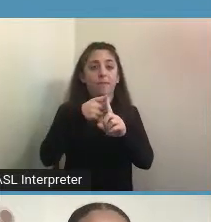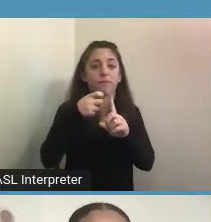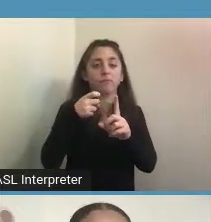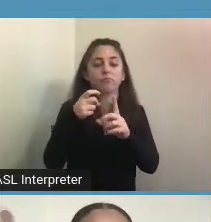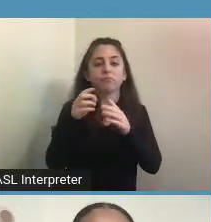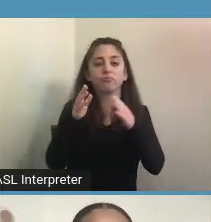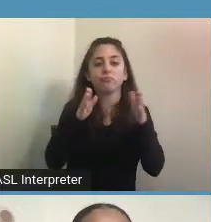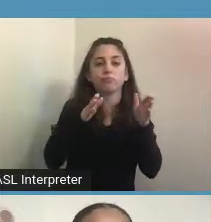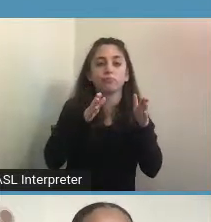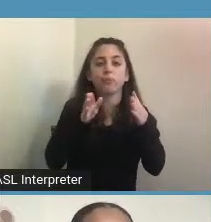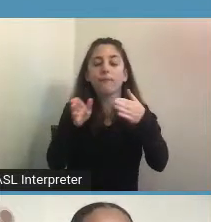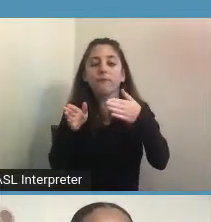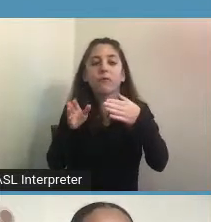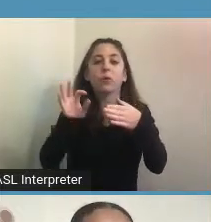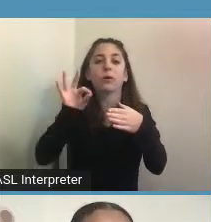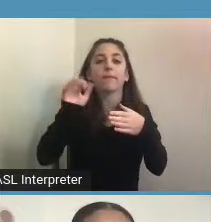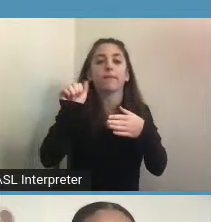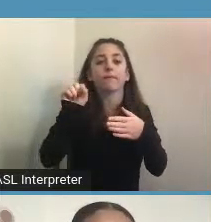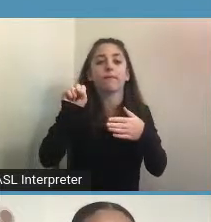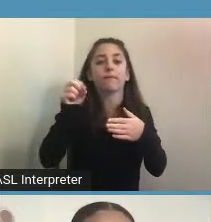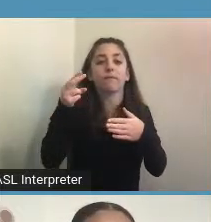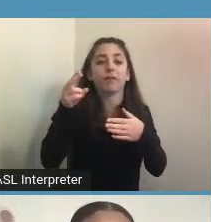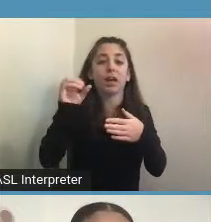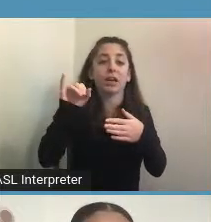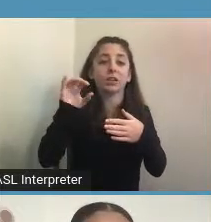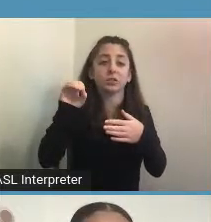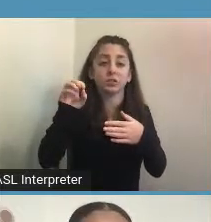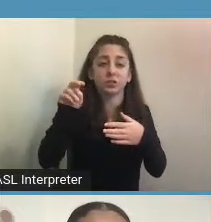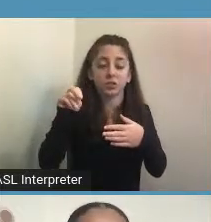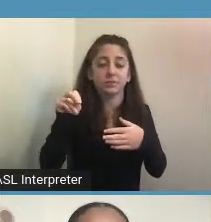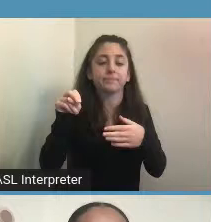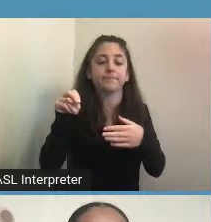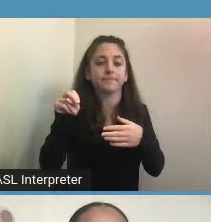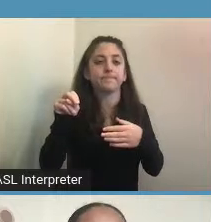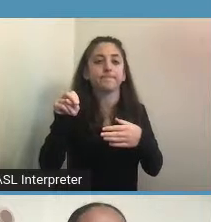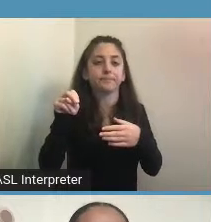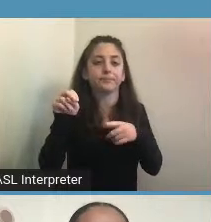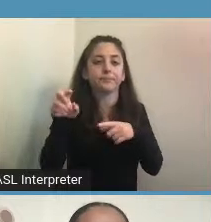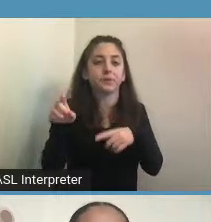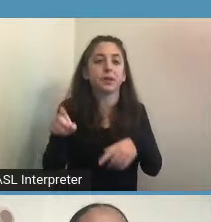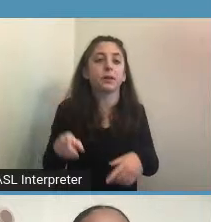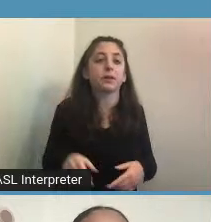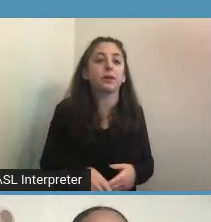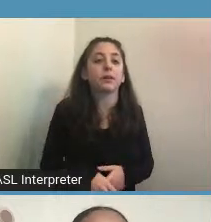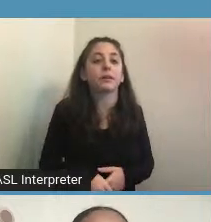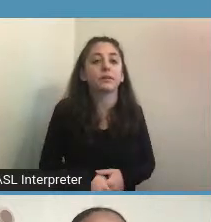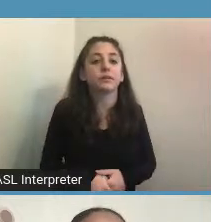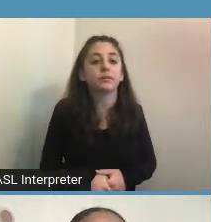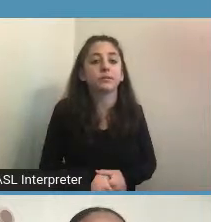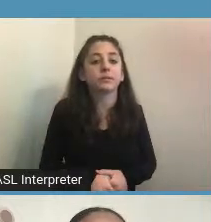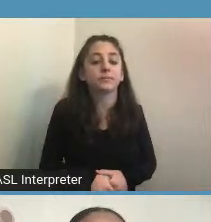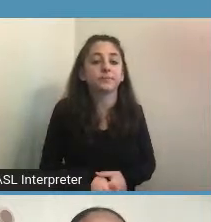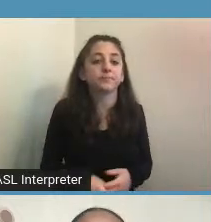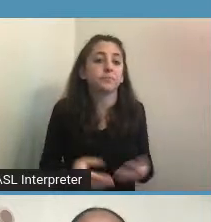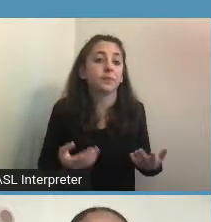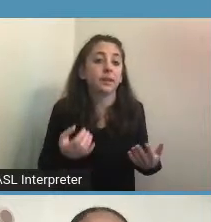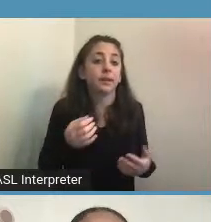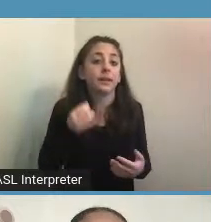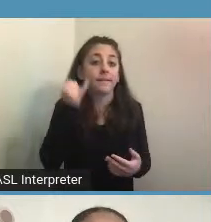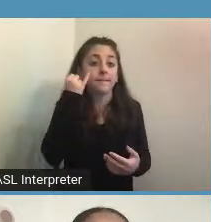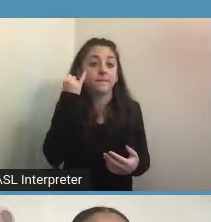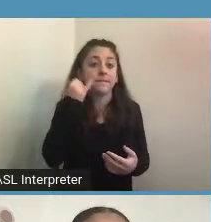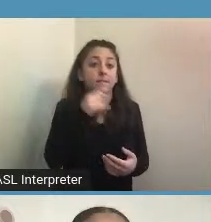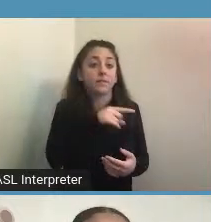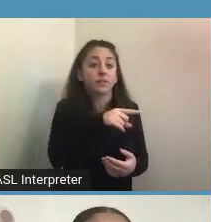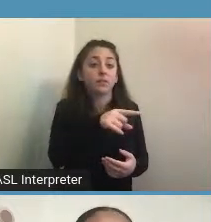where I get most of my inspiration and creativity from. And then if you're just having a hard time, ask a